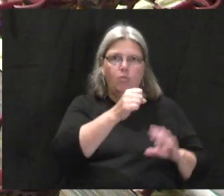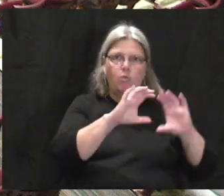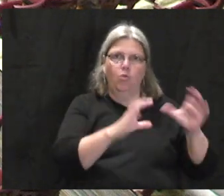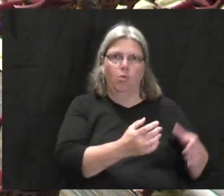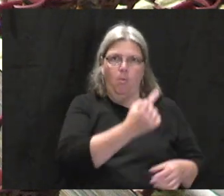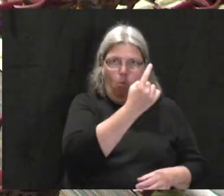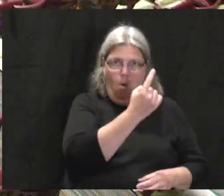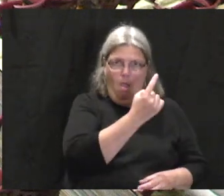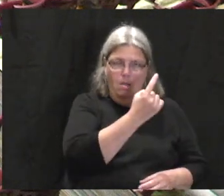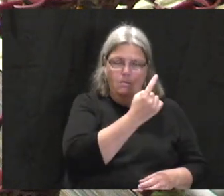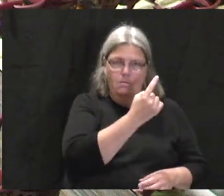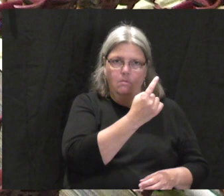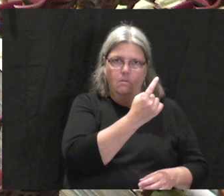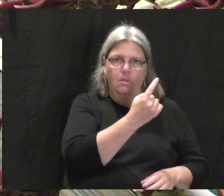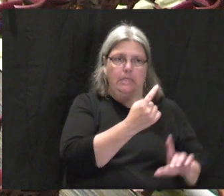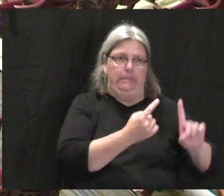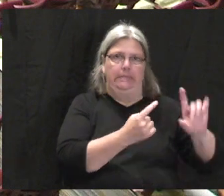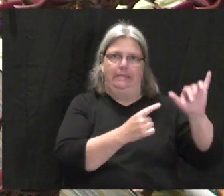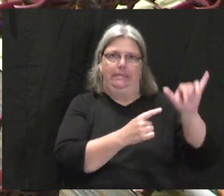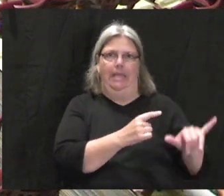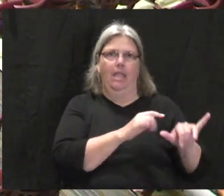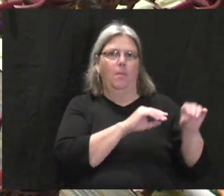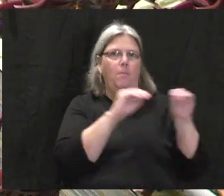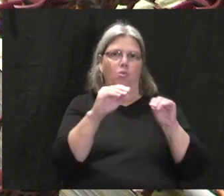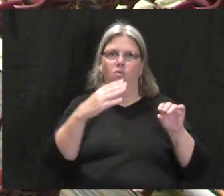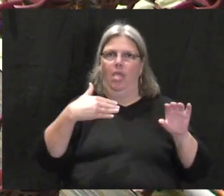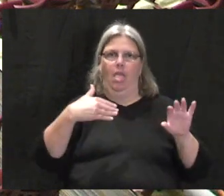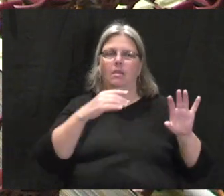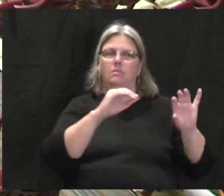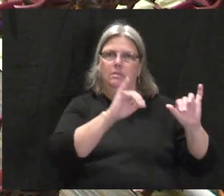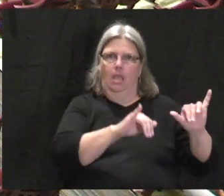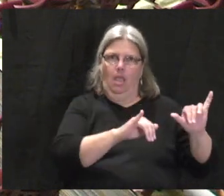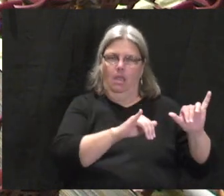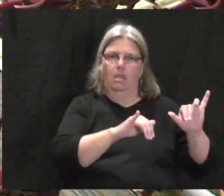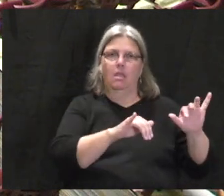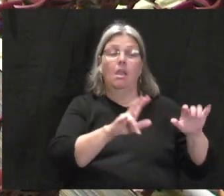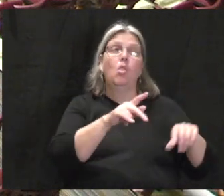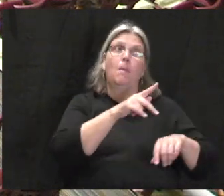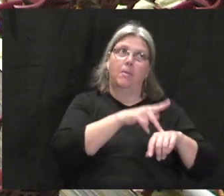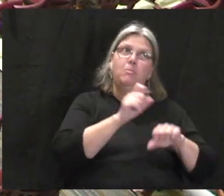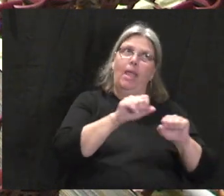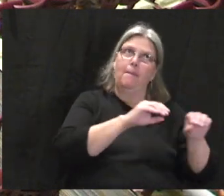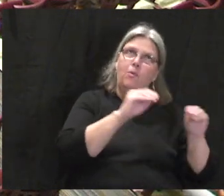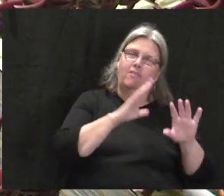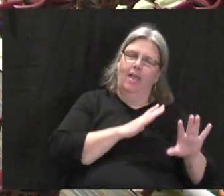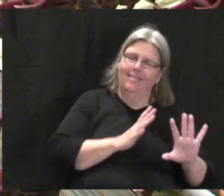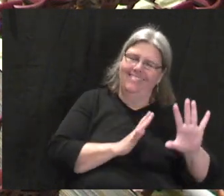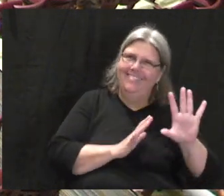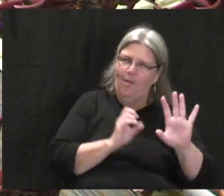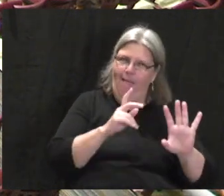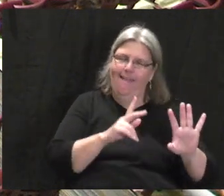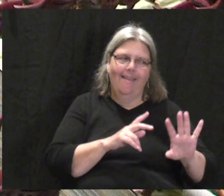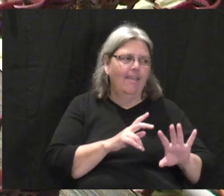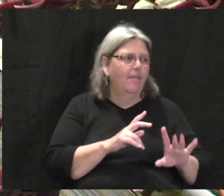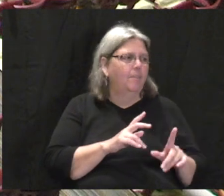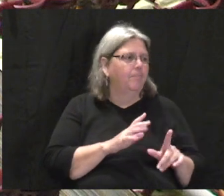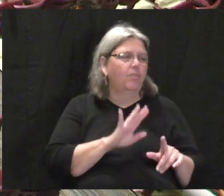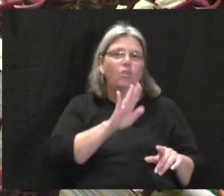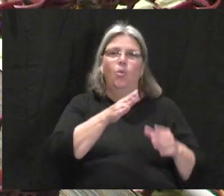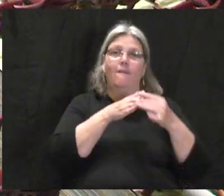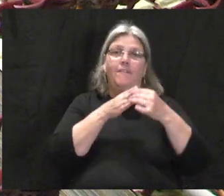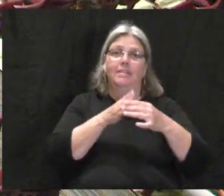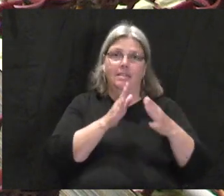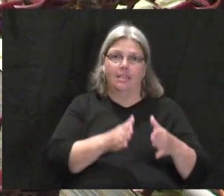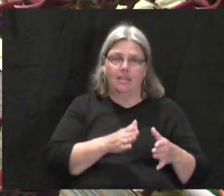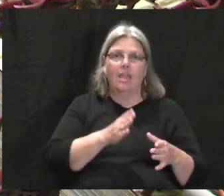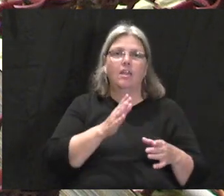facilitator will be out in the lobby with a big sign to take you to your classroom. So you will be in group 1. If you are 16 or above, you'll be